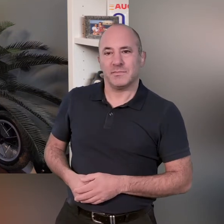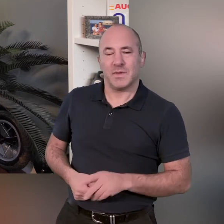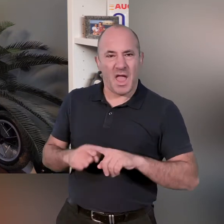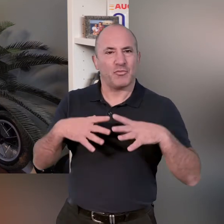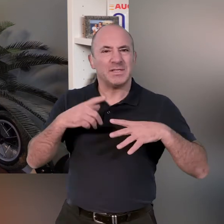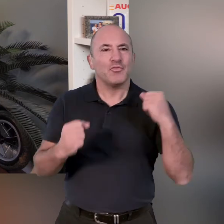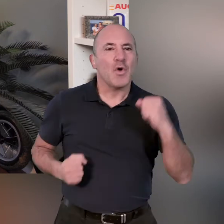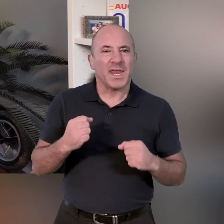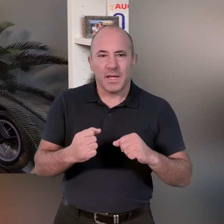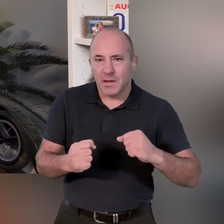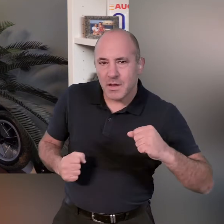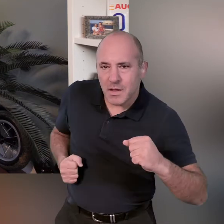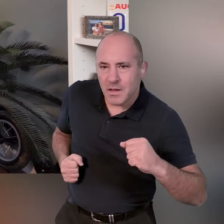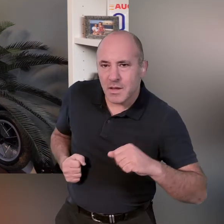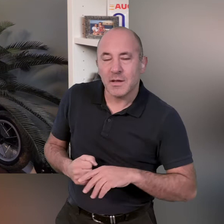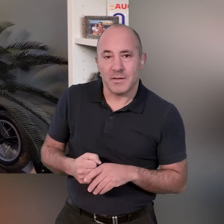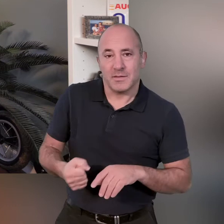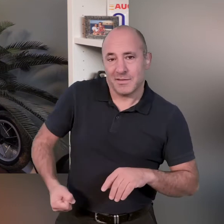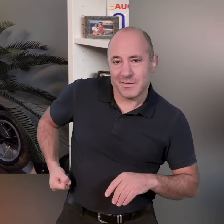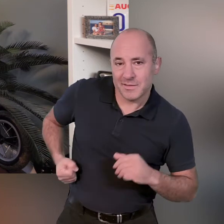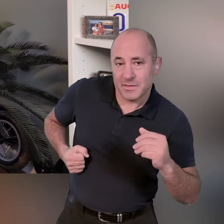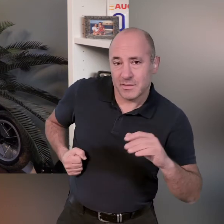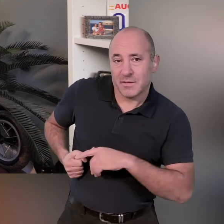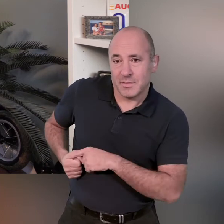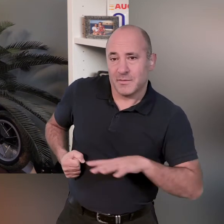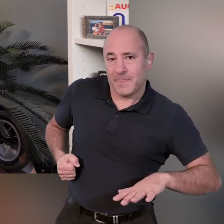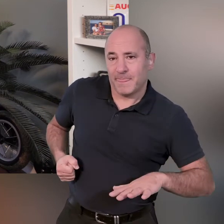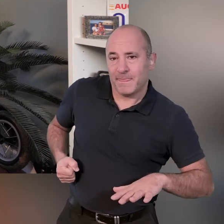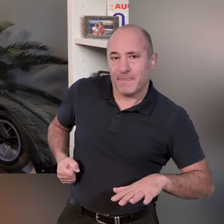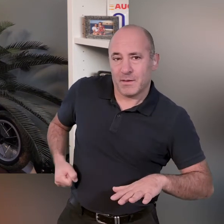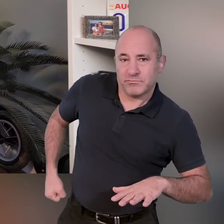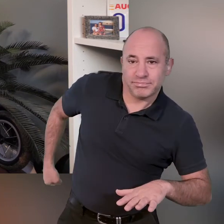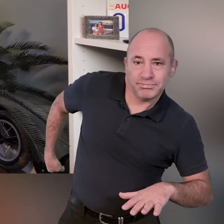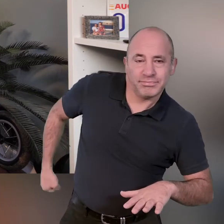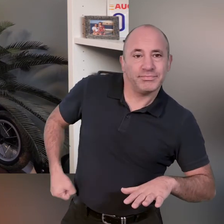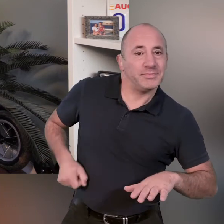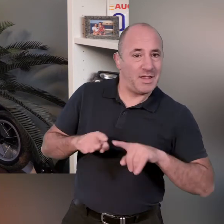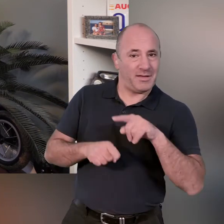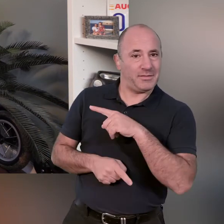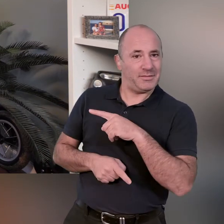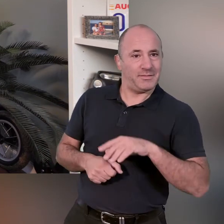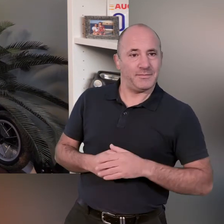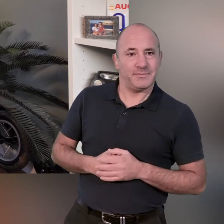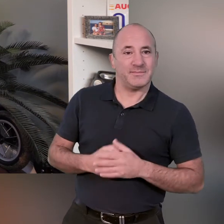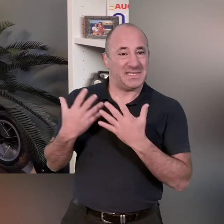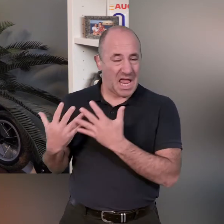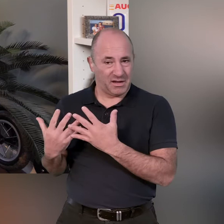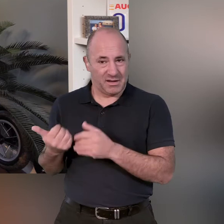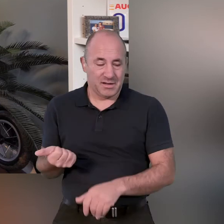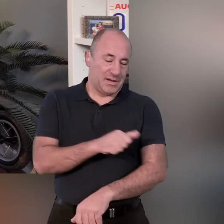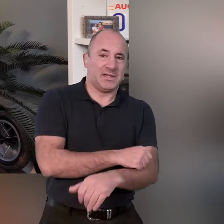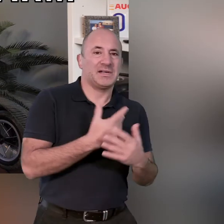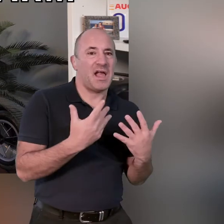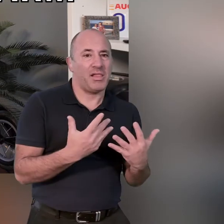know, you're in a running position here, and then you push your arm back like so. Okay, so we're going to do sets of 10 again, 10 on one side, 10 on the